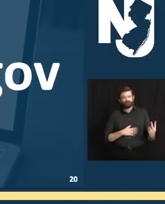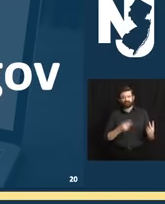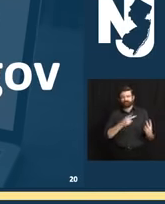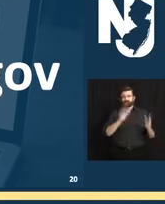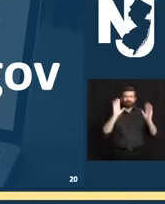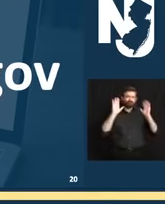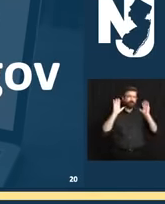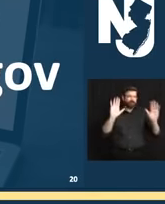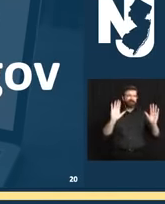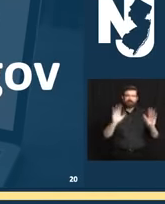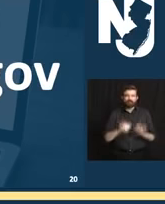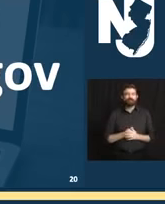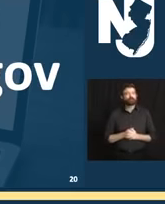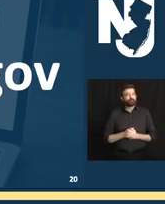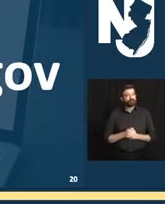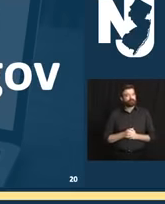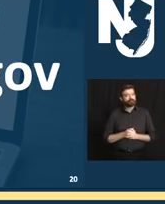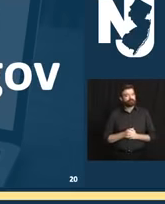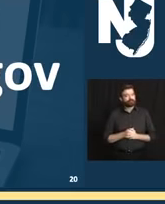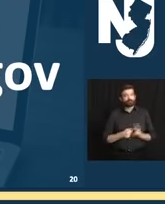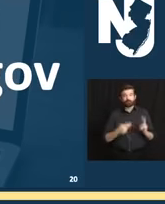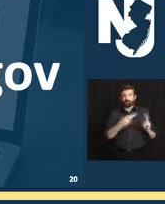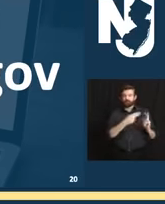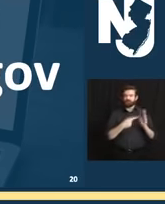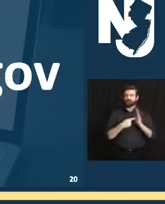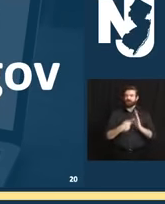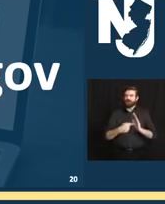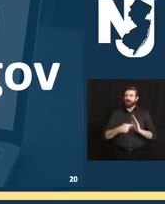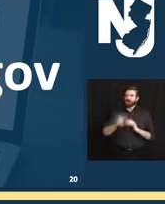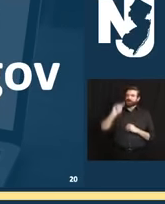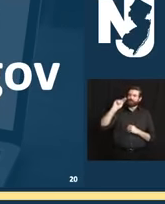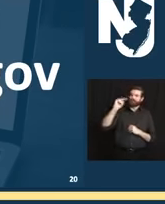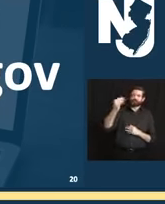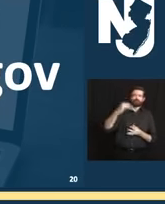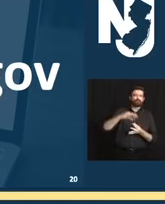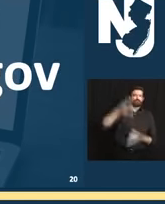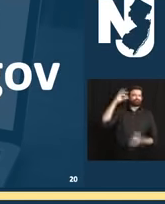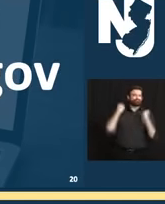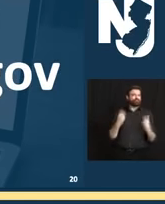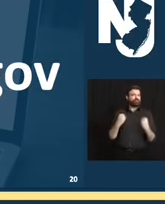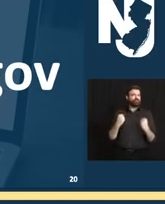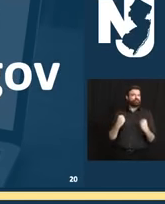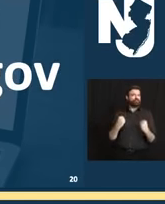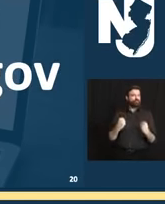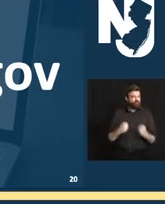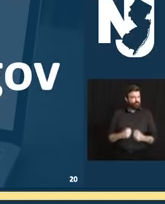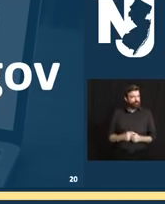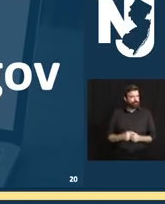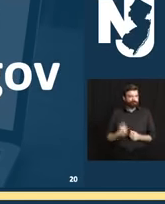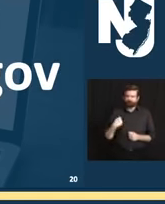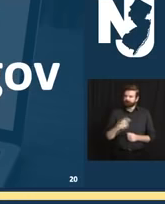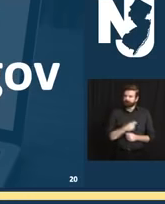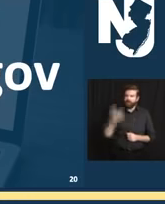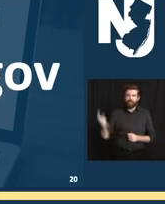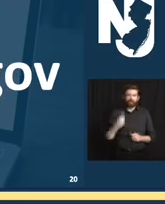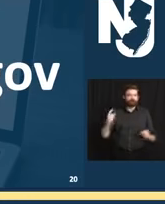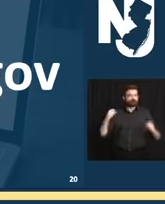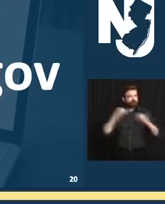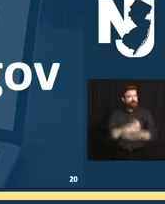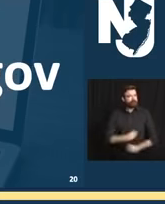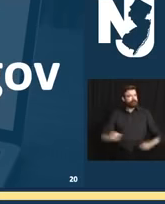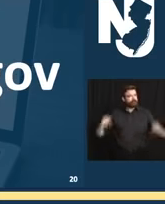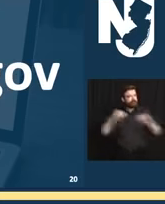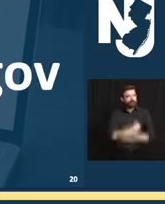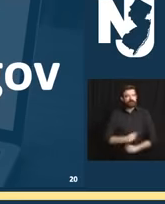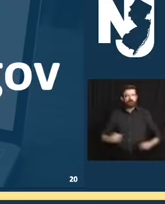our Jersey spirit, because we have always punched above our weight and defied the odds from moment one, and